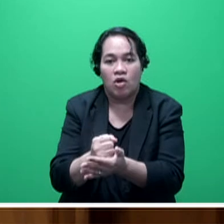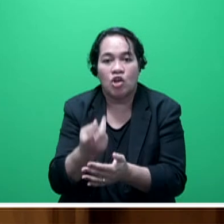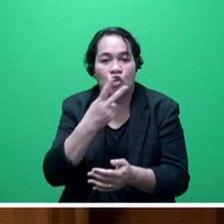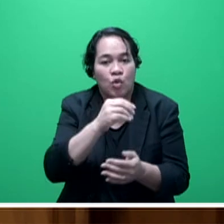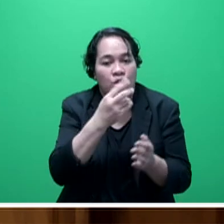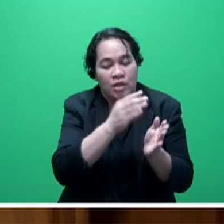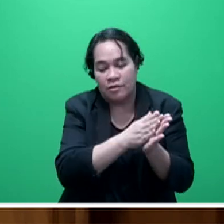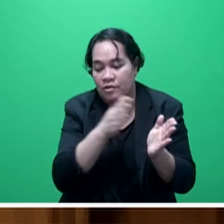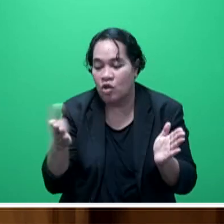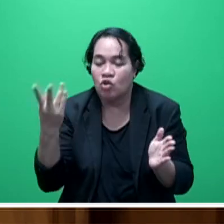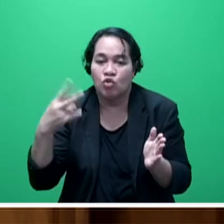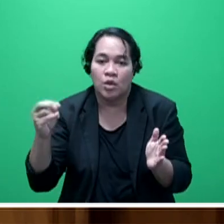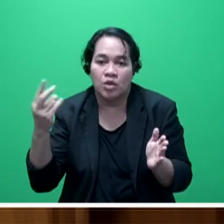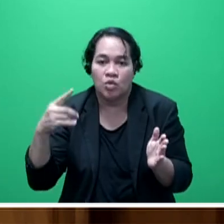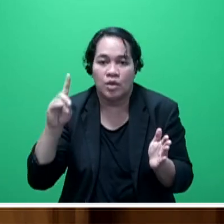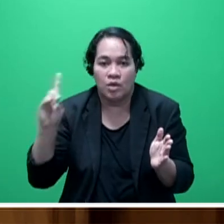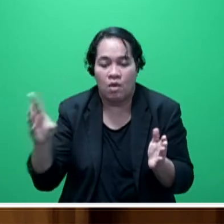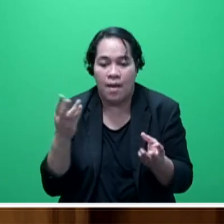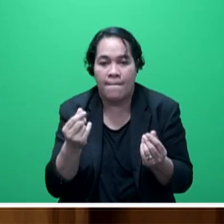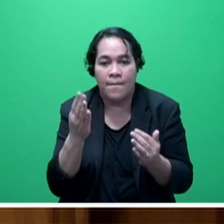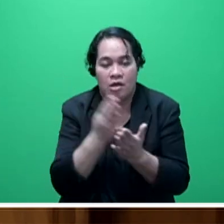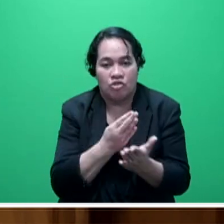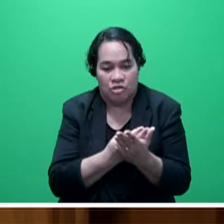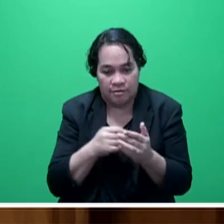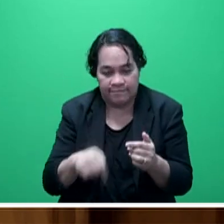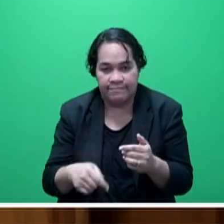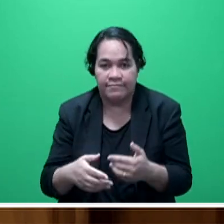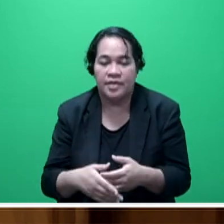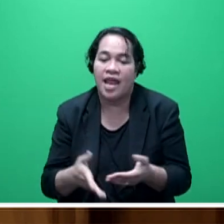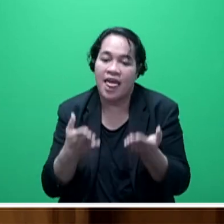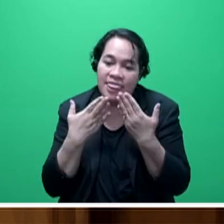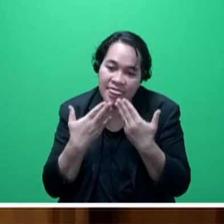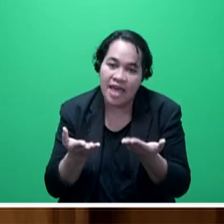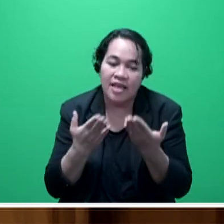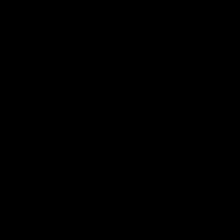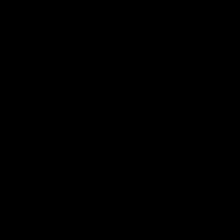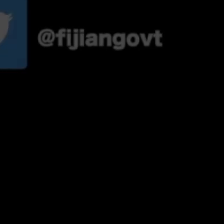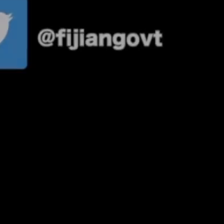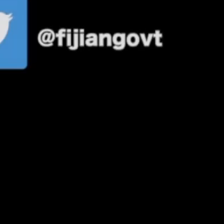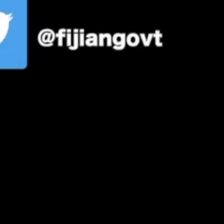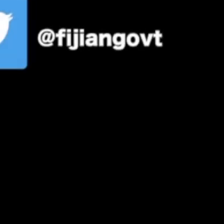2020-2021 budget as presented to this August House, and I thank you for your indulgence.